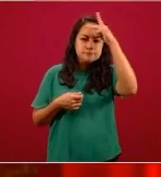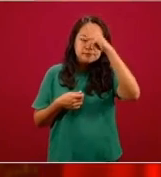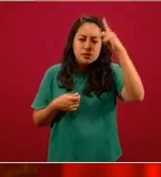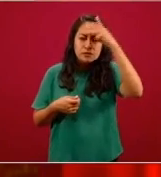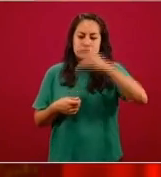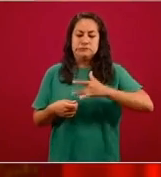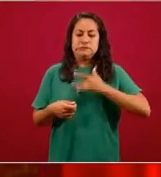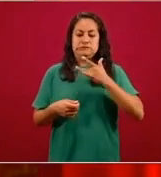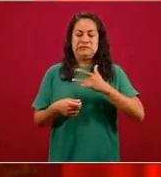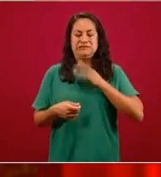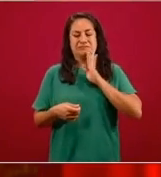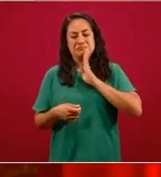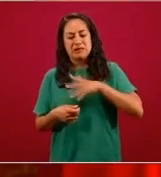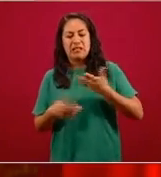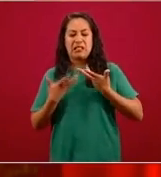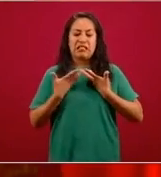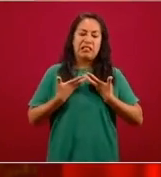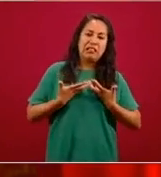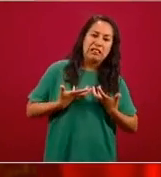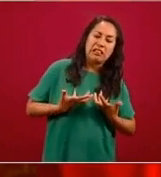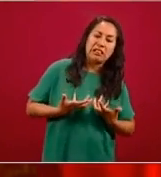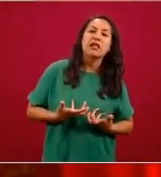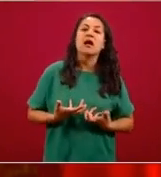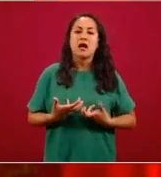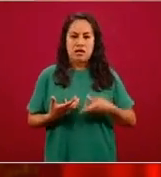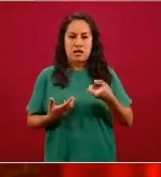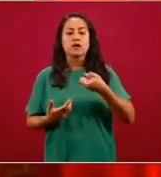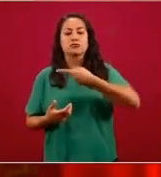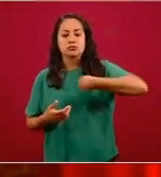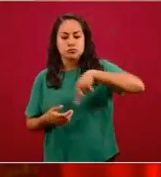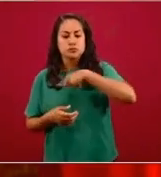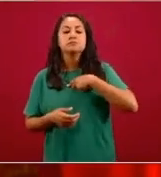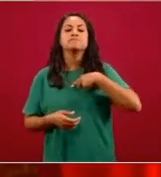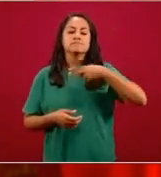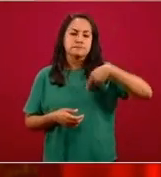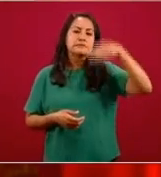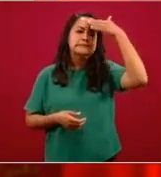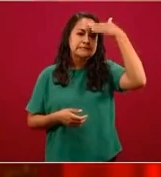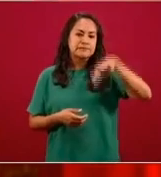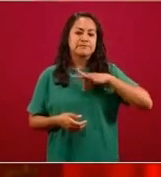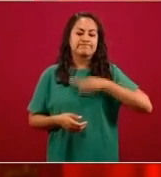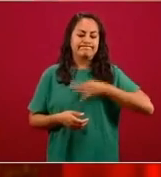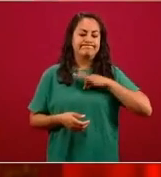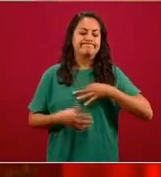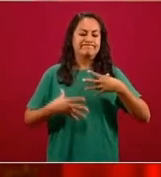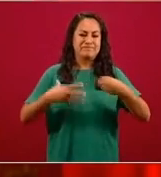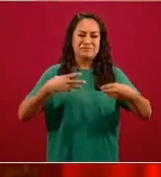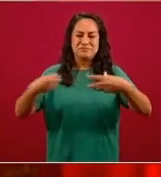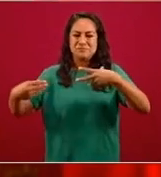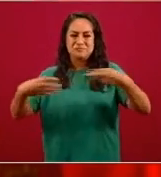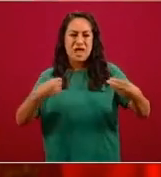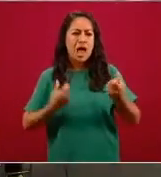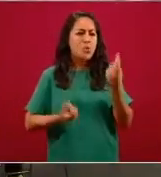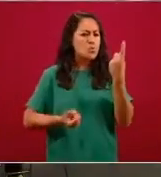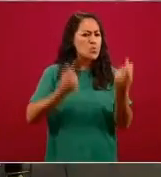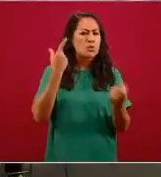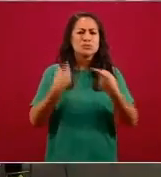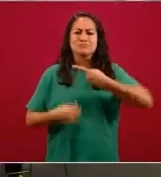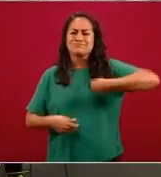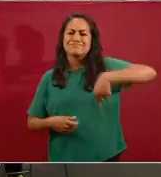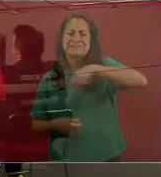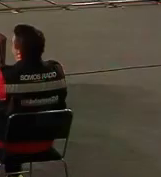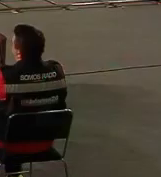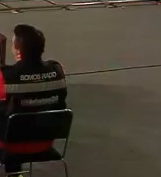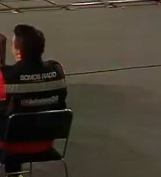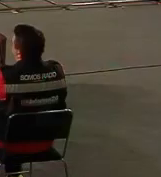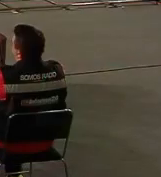Also, when you call this number, there is an option you can select, which is for asking